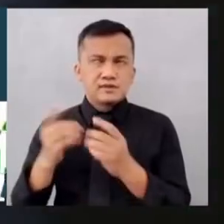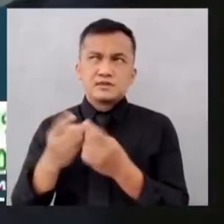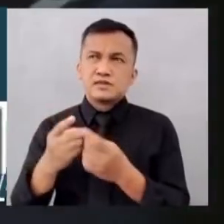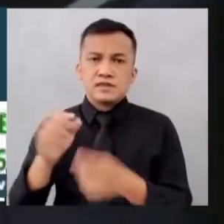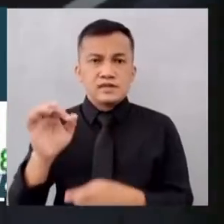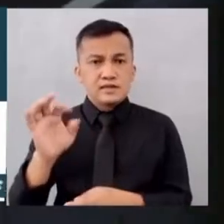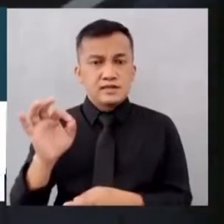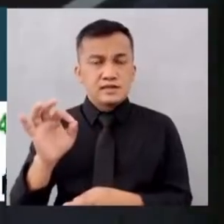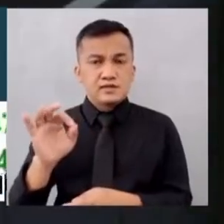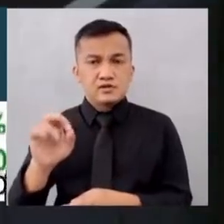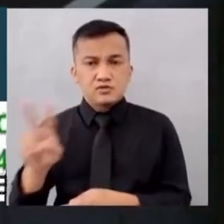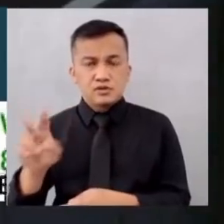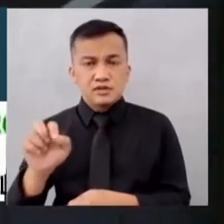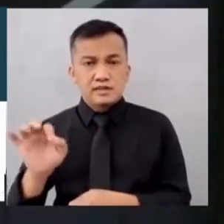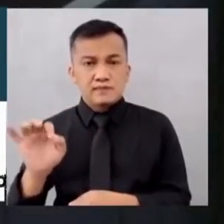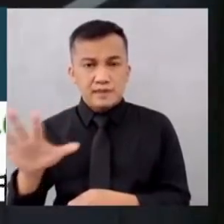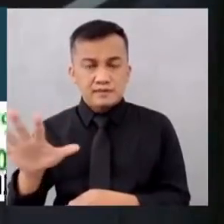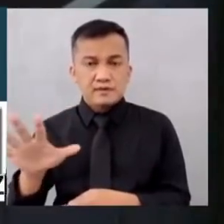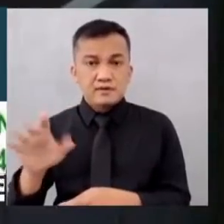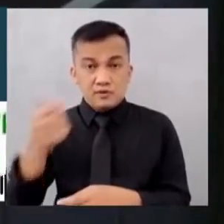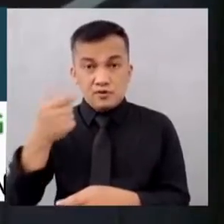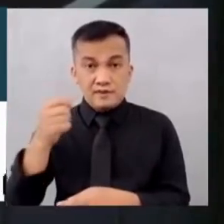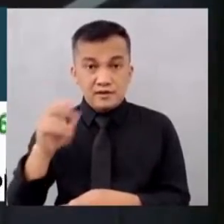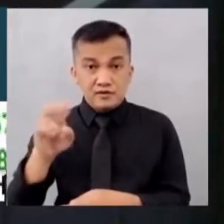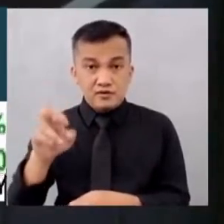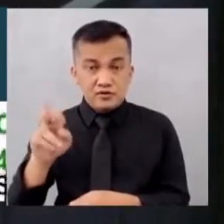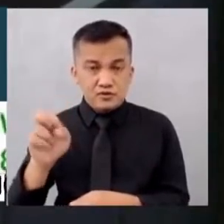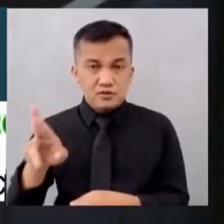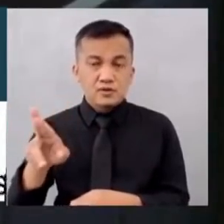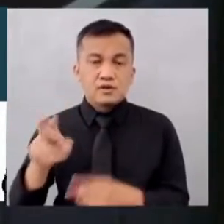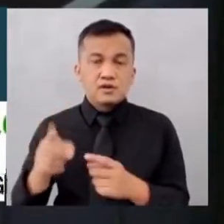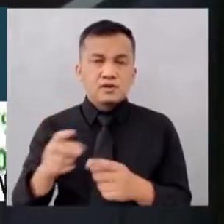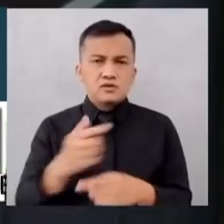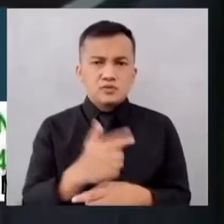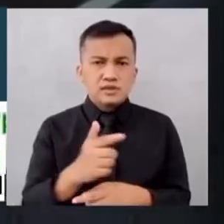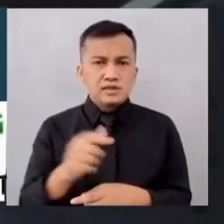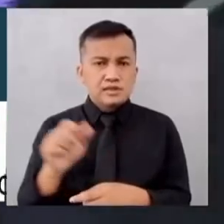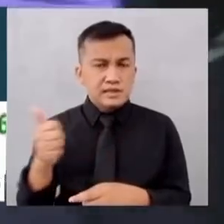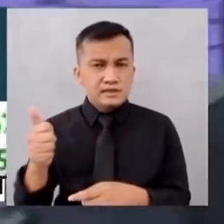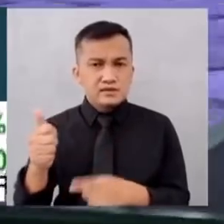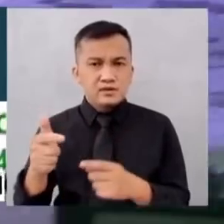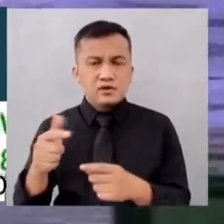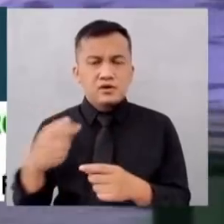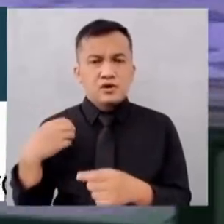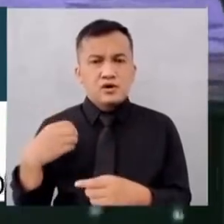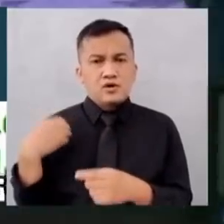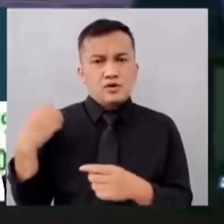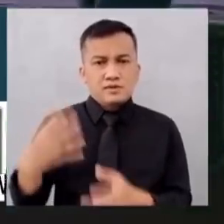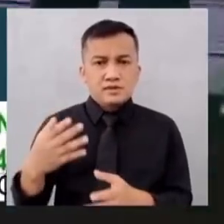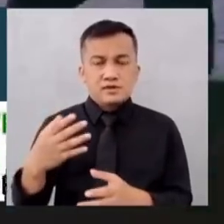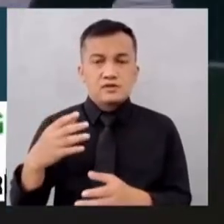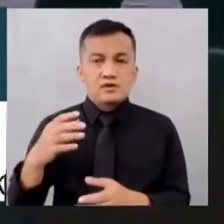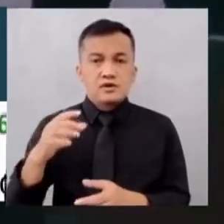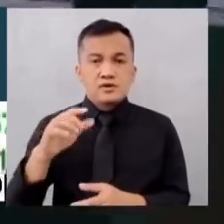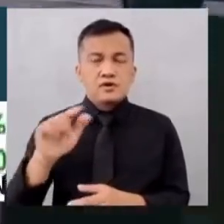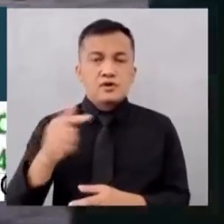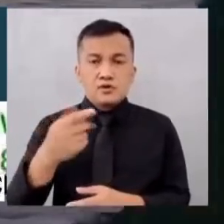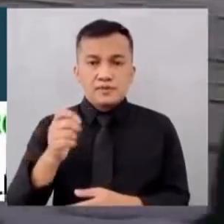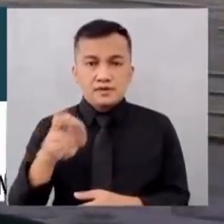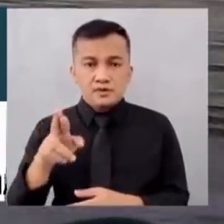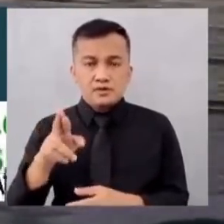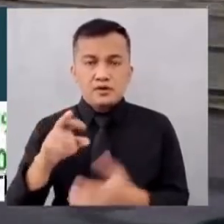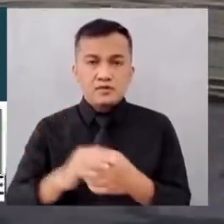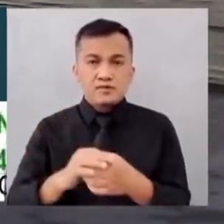in 2007 and 2010. And he also served as governor of Ilocos Norte for two terms and vice